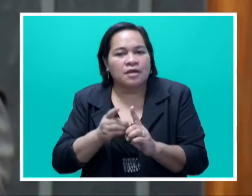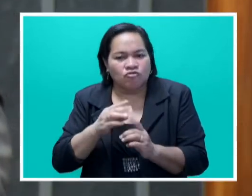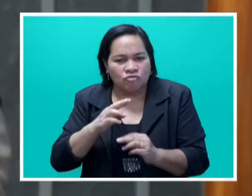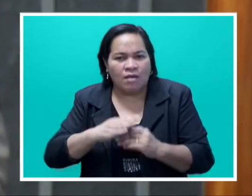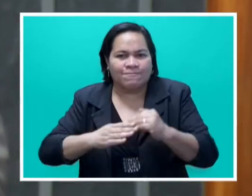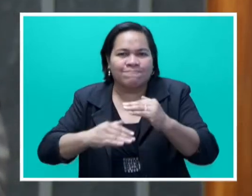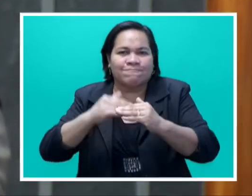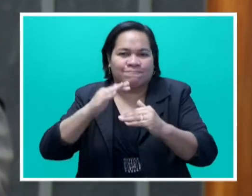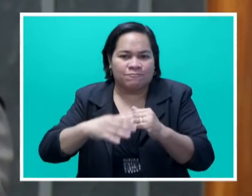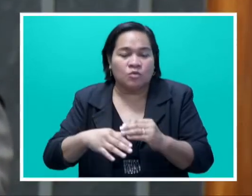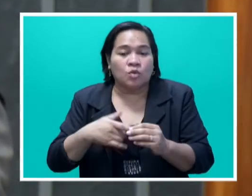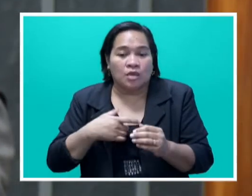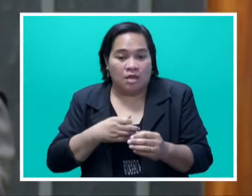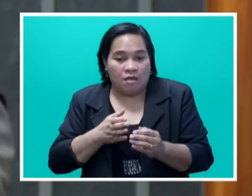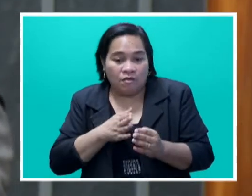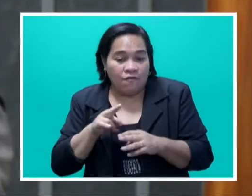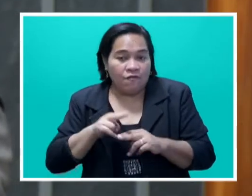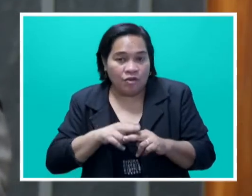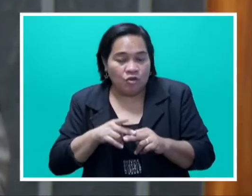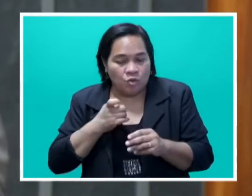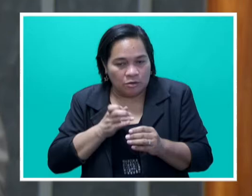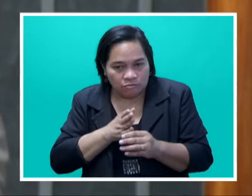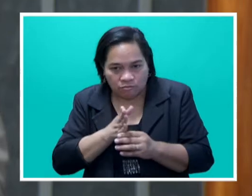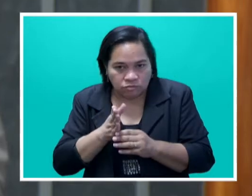forward through the reform agenda